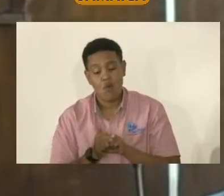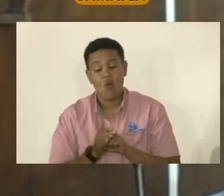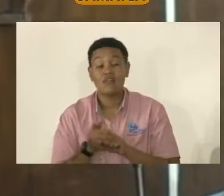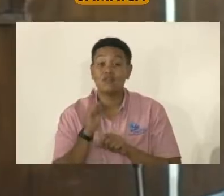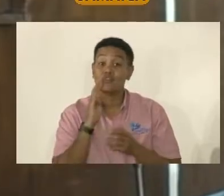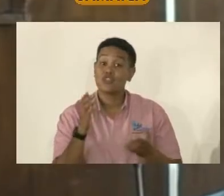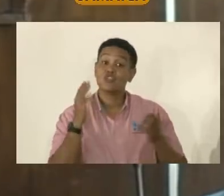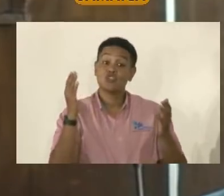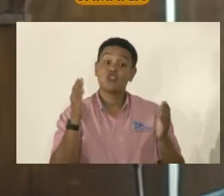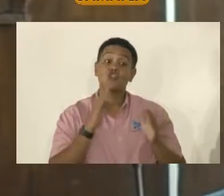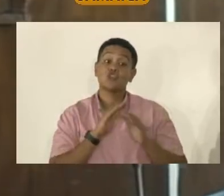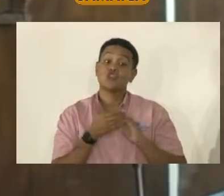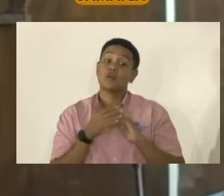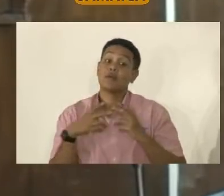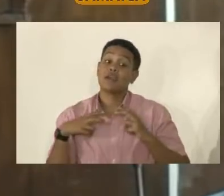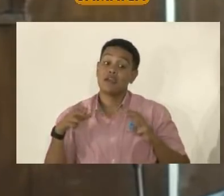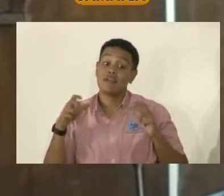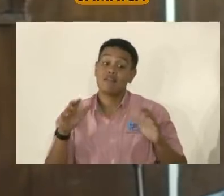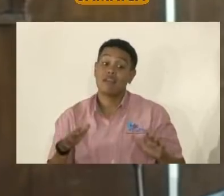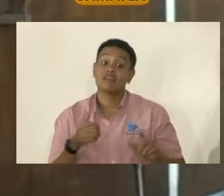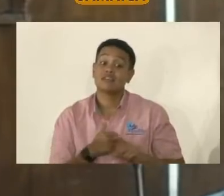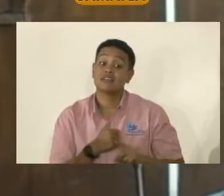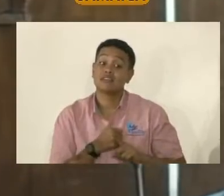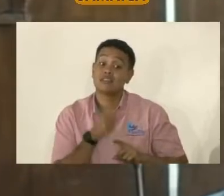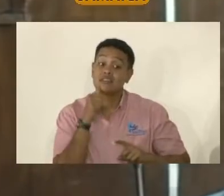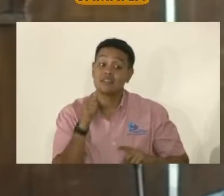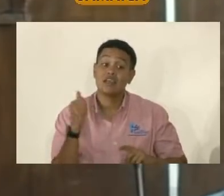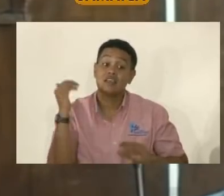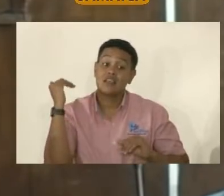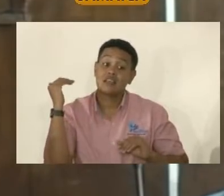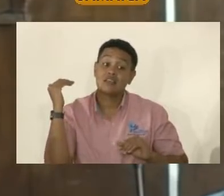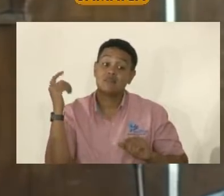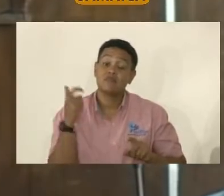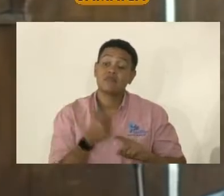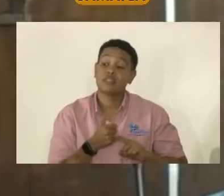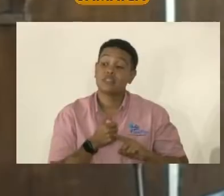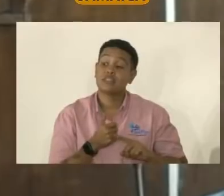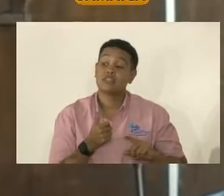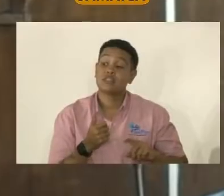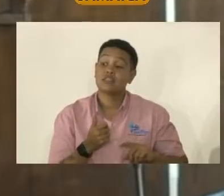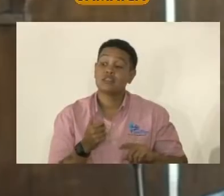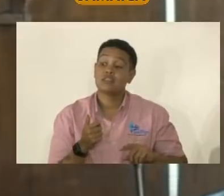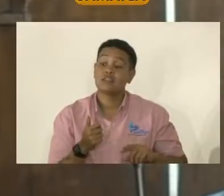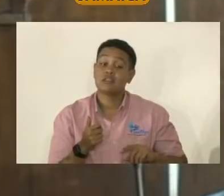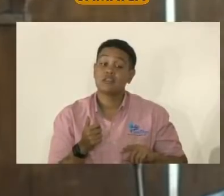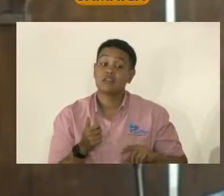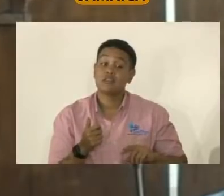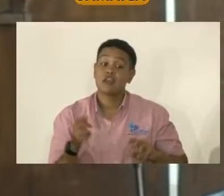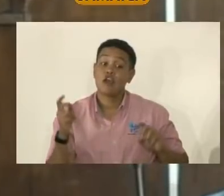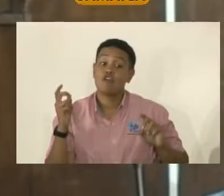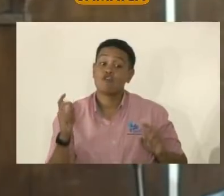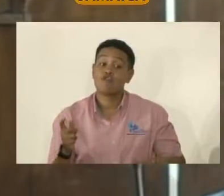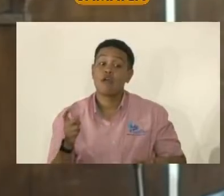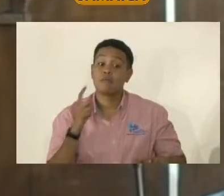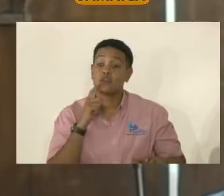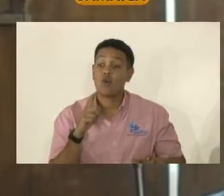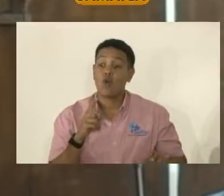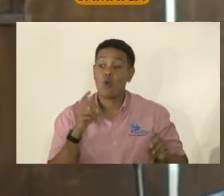that Jamaican investors are not expecting, Senator Webby, a rapid or V-shaped